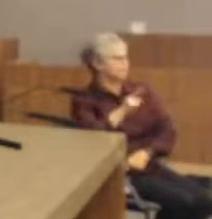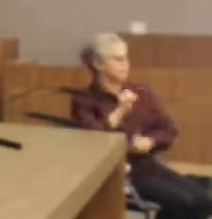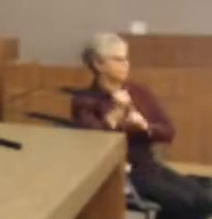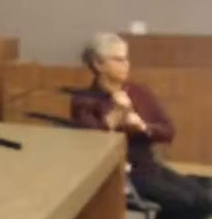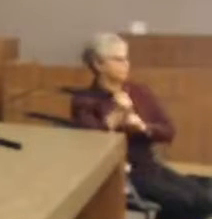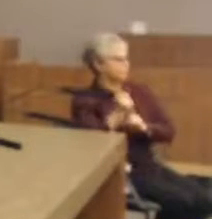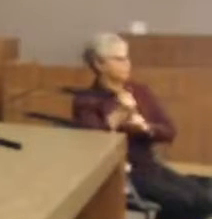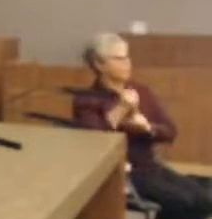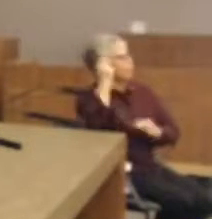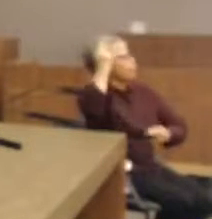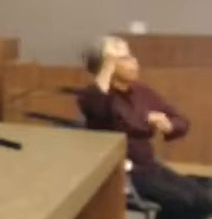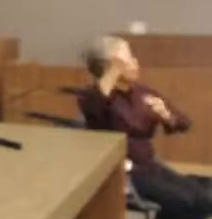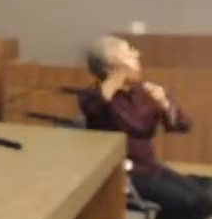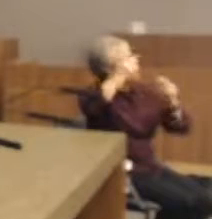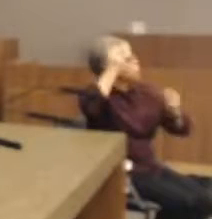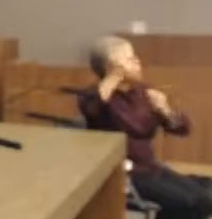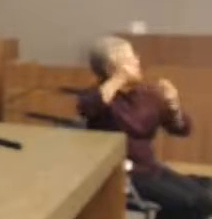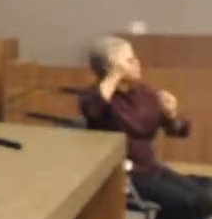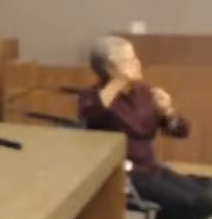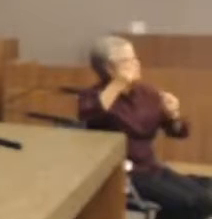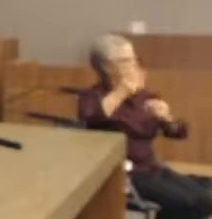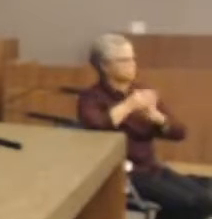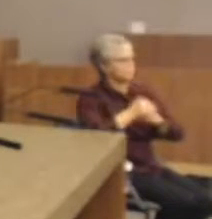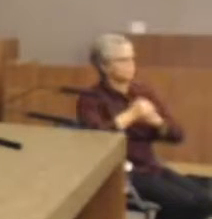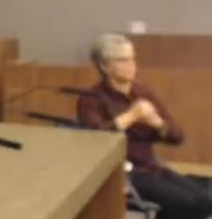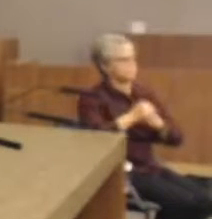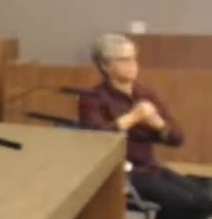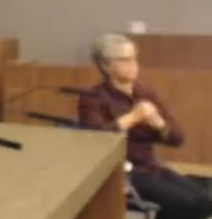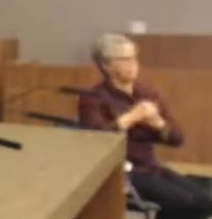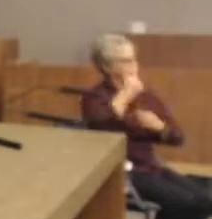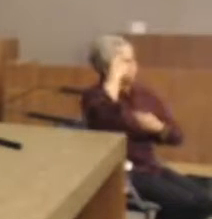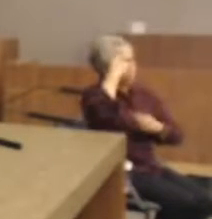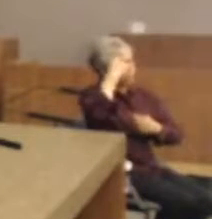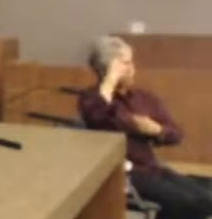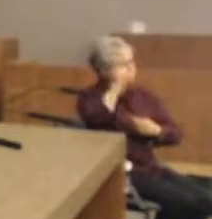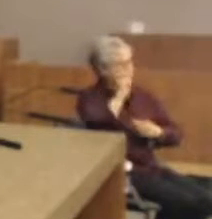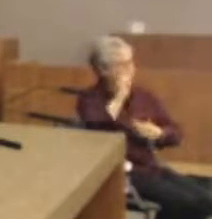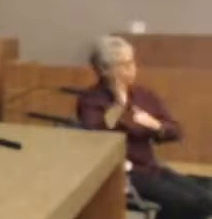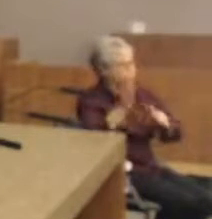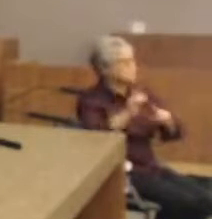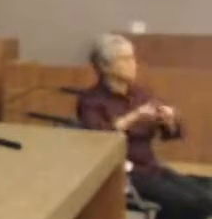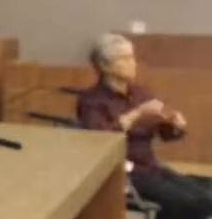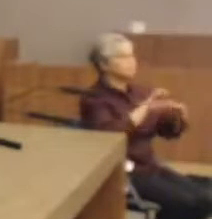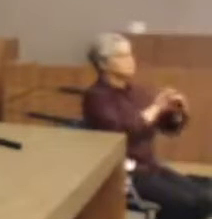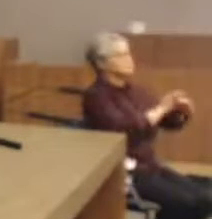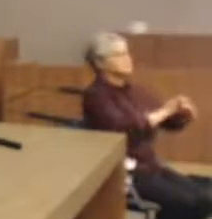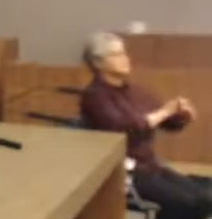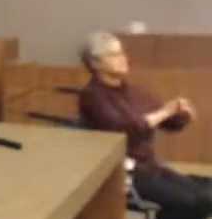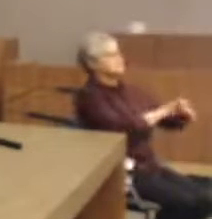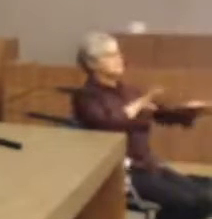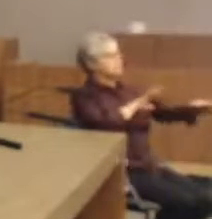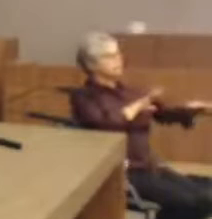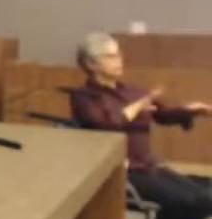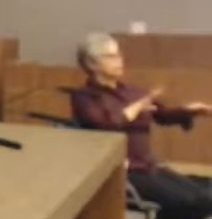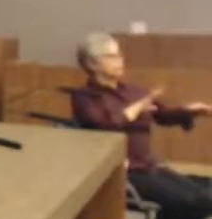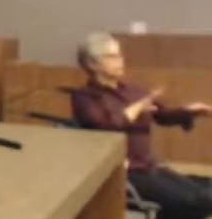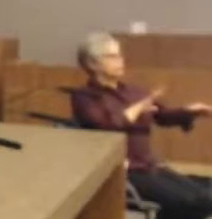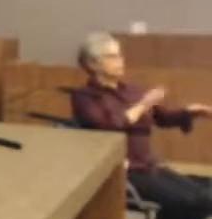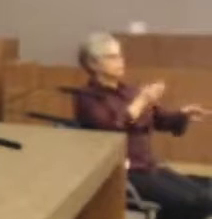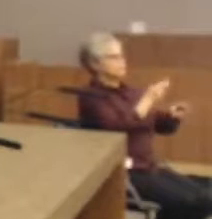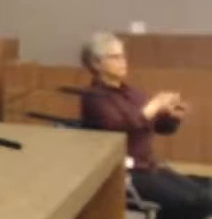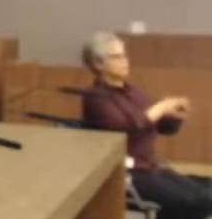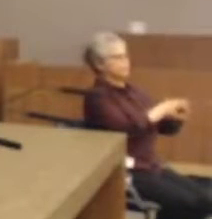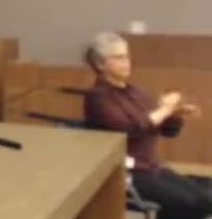thought disorder, some of those things happen there. It's different than dissociation. Dissociation is kind of a coping mechanism or a temporary